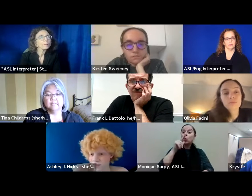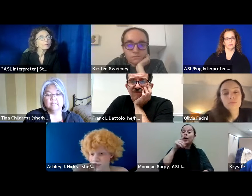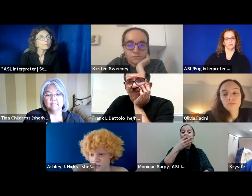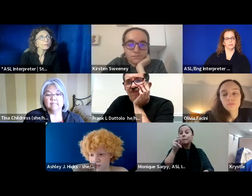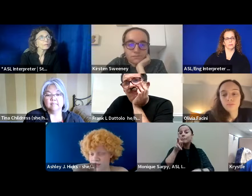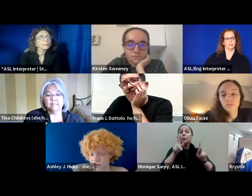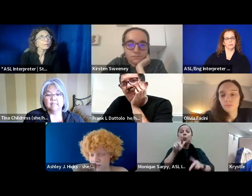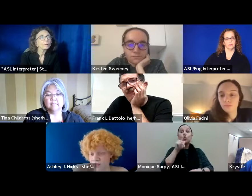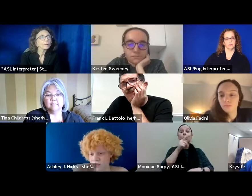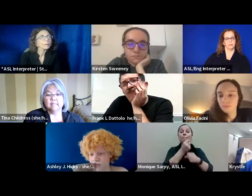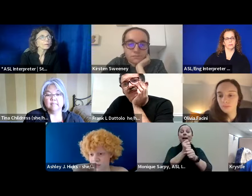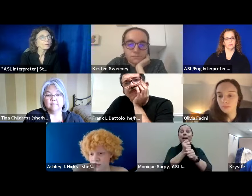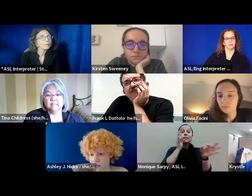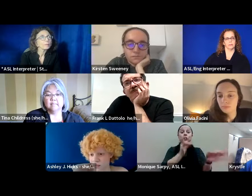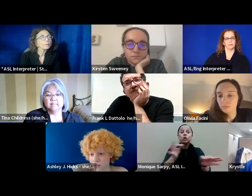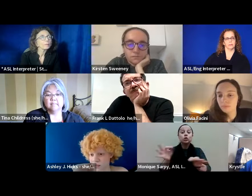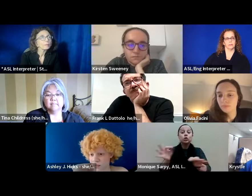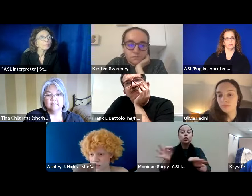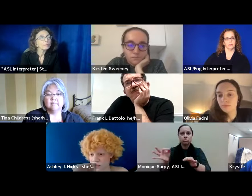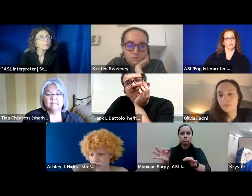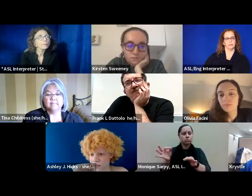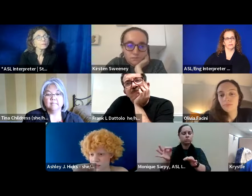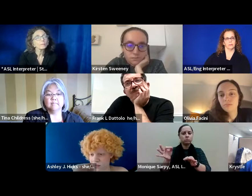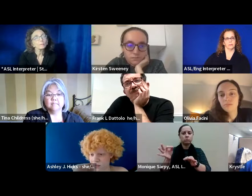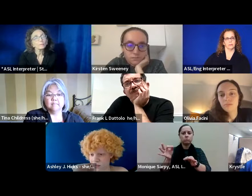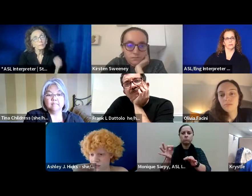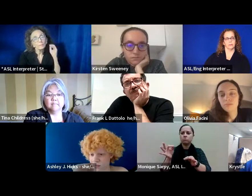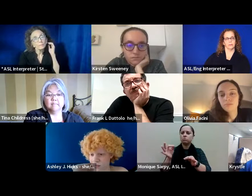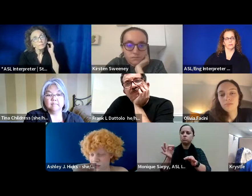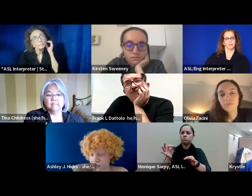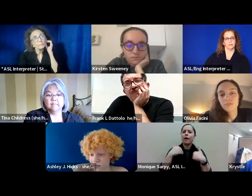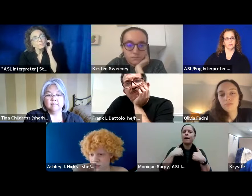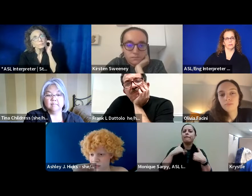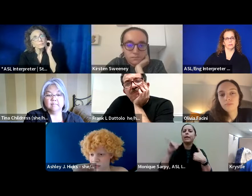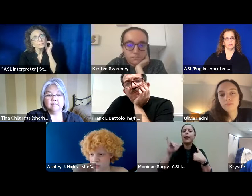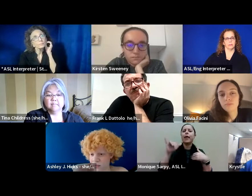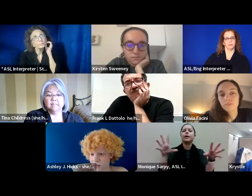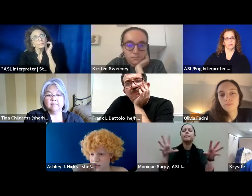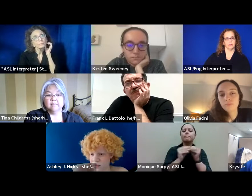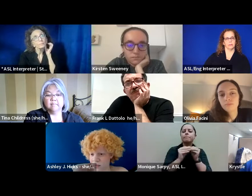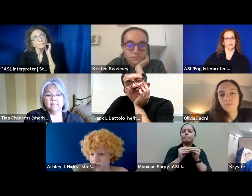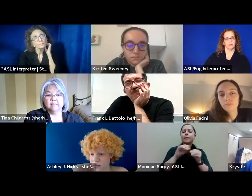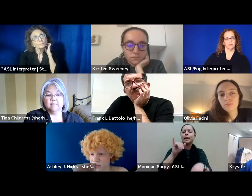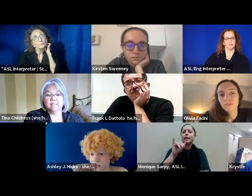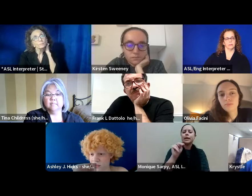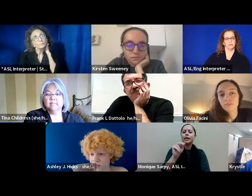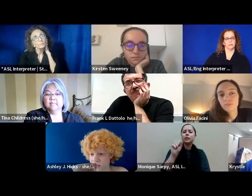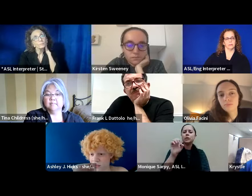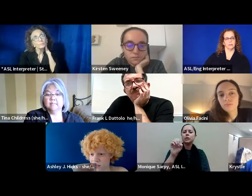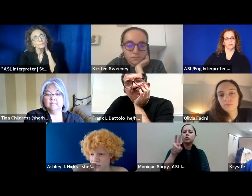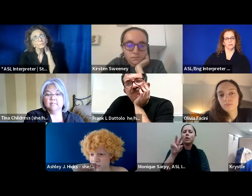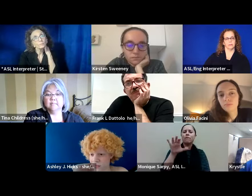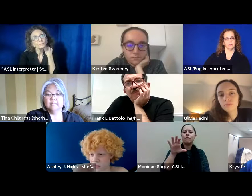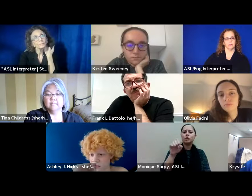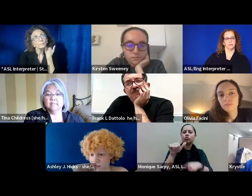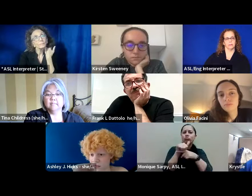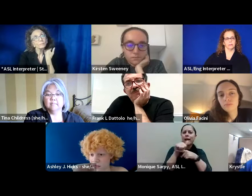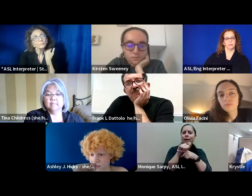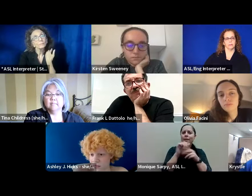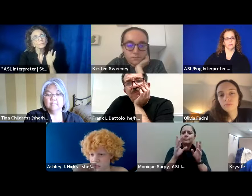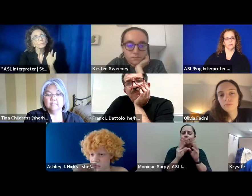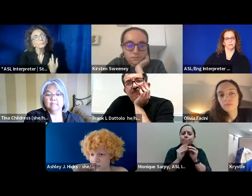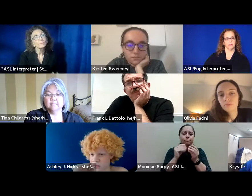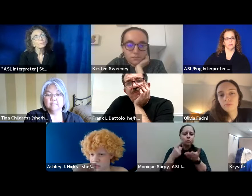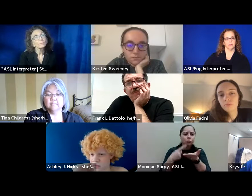be kind of like in some type of in-service training, where they're experiencing it